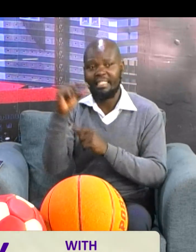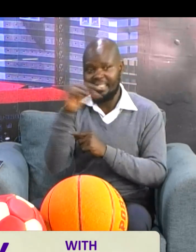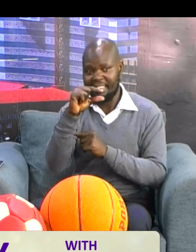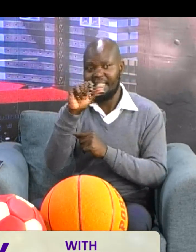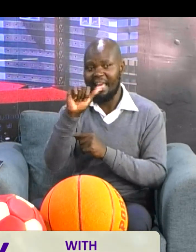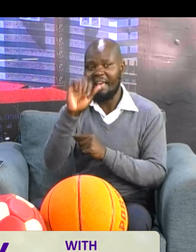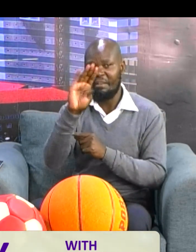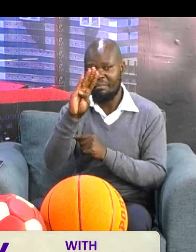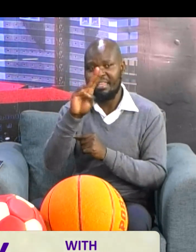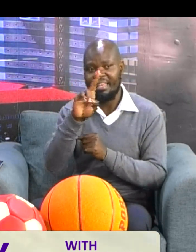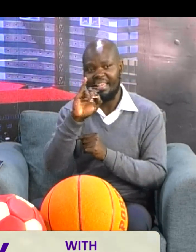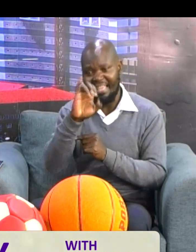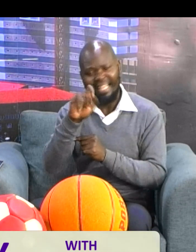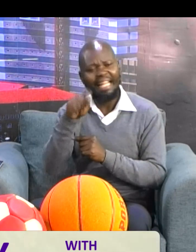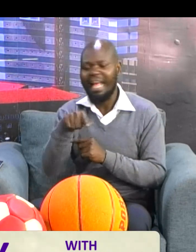And